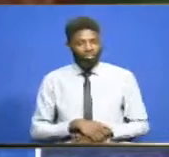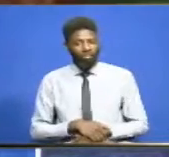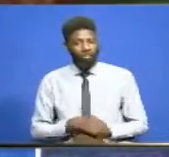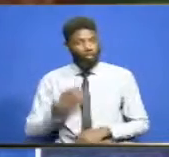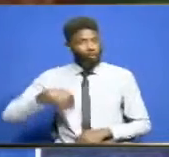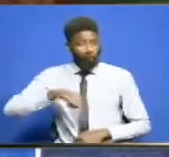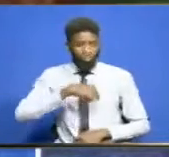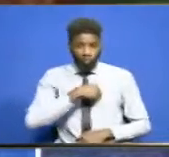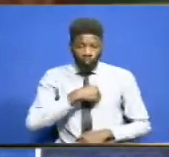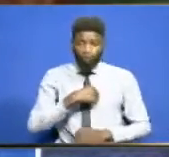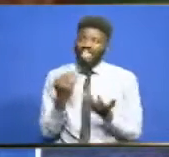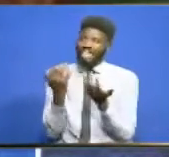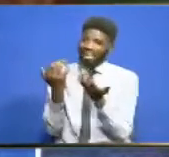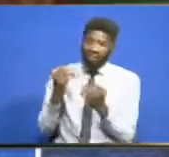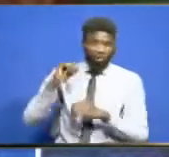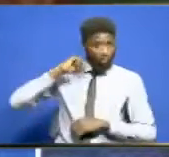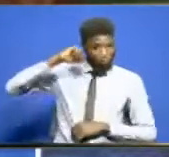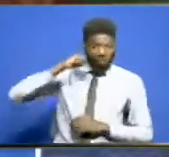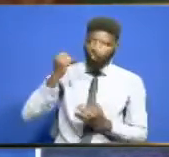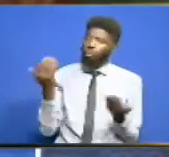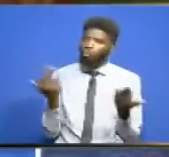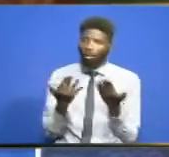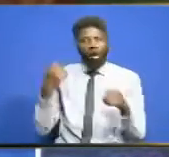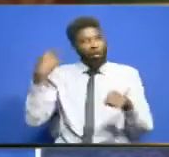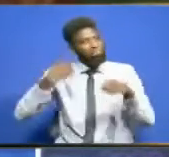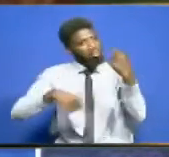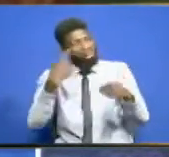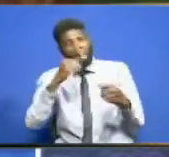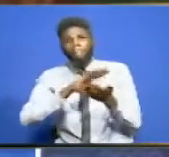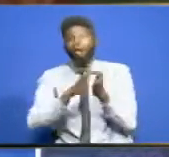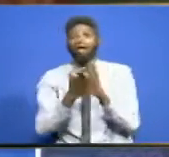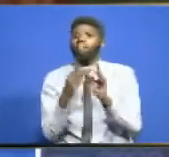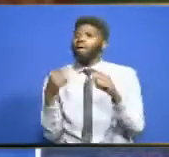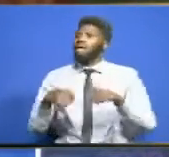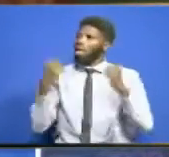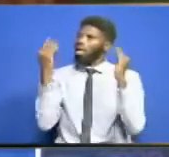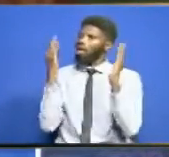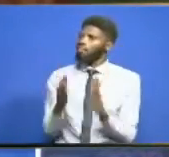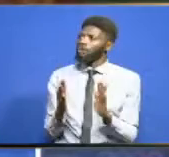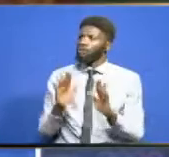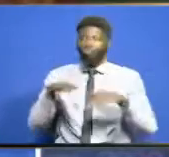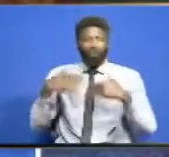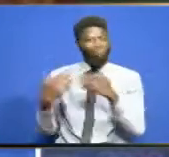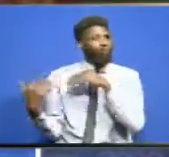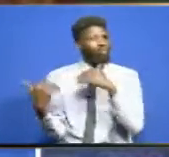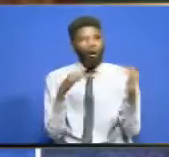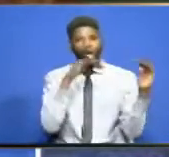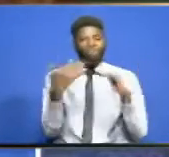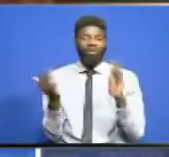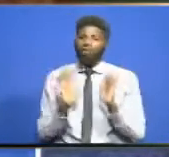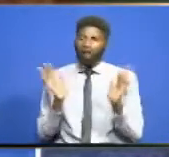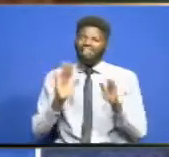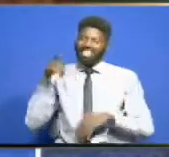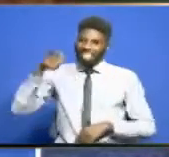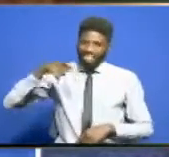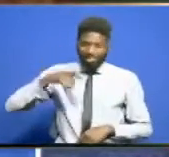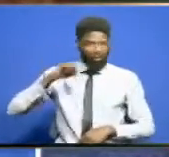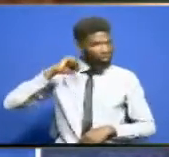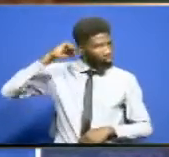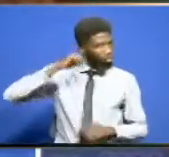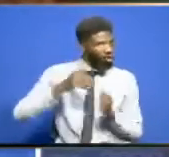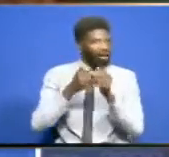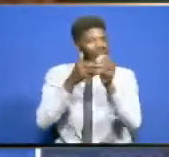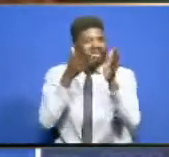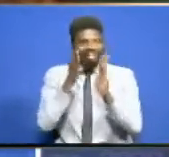which competition is not turned into enmity and war. They need political leaders focused on including the